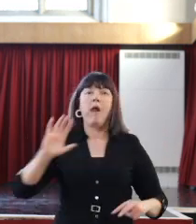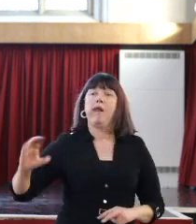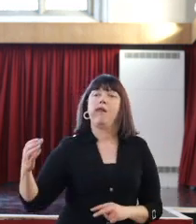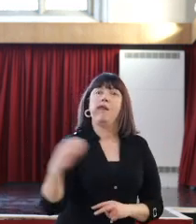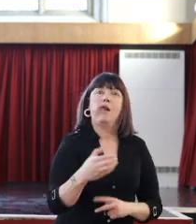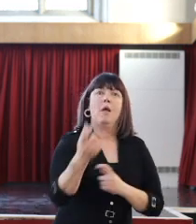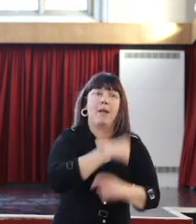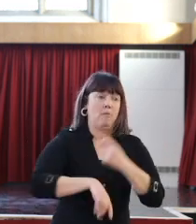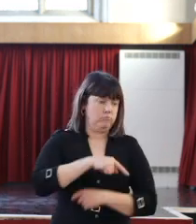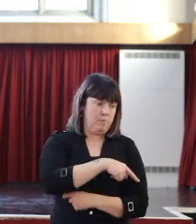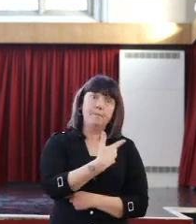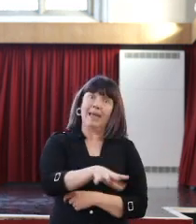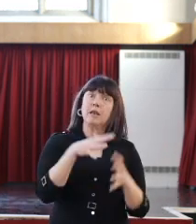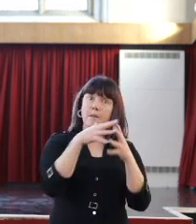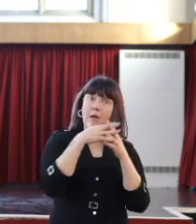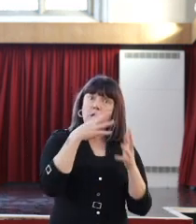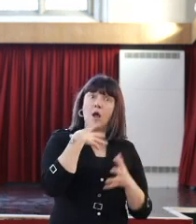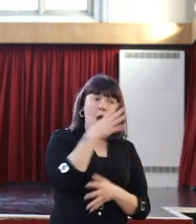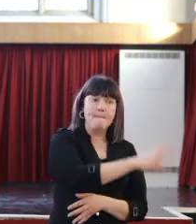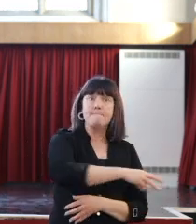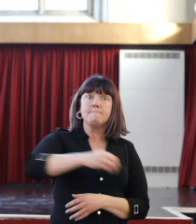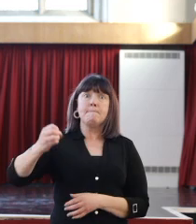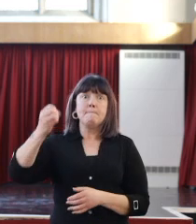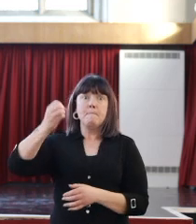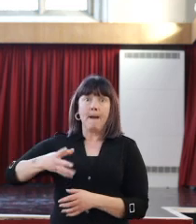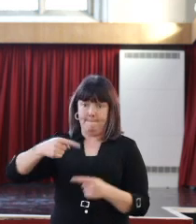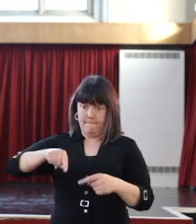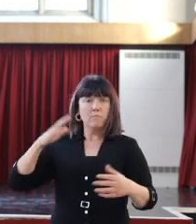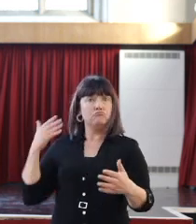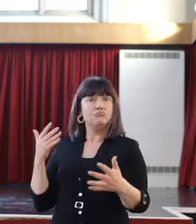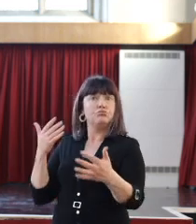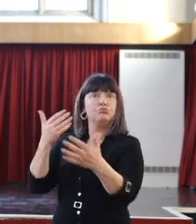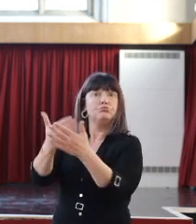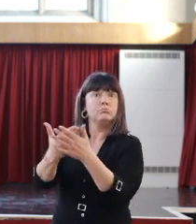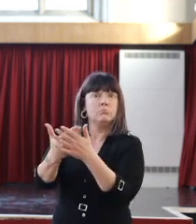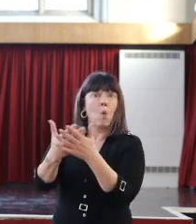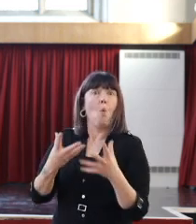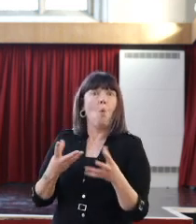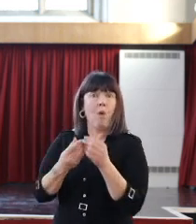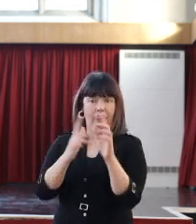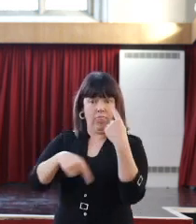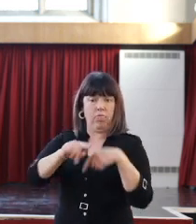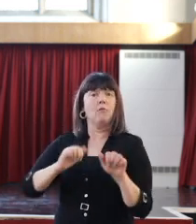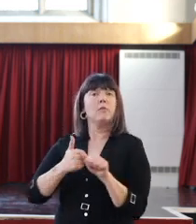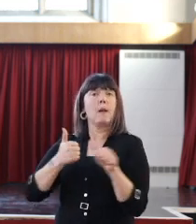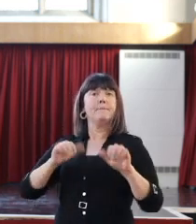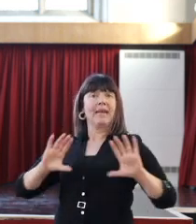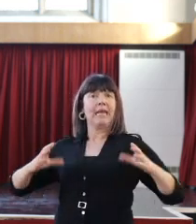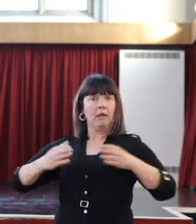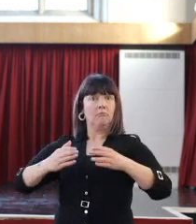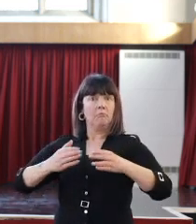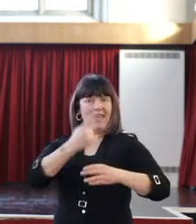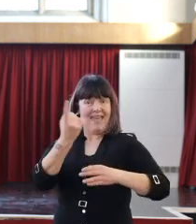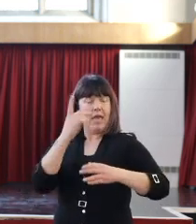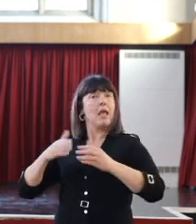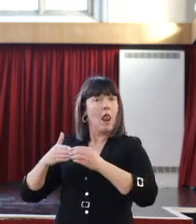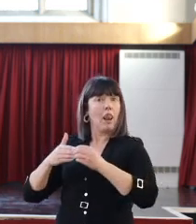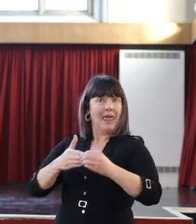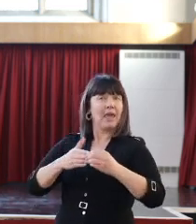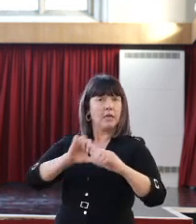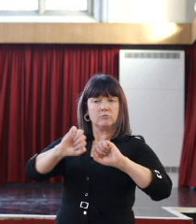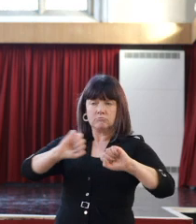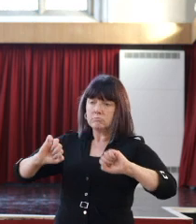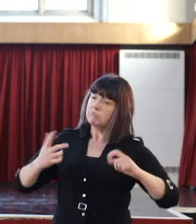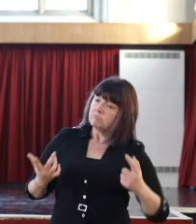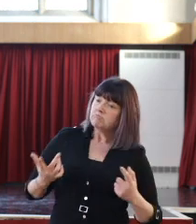from America, and he's been working with us ever since. And he's actually spearheading our educational content at the moment and being an inspiration